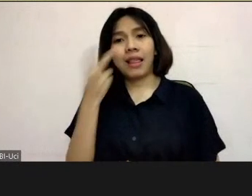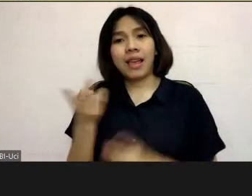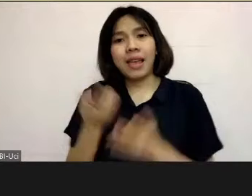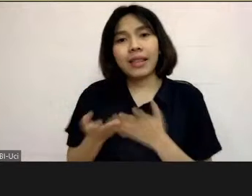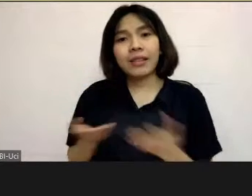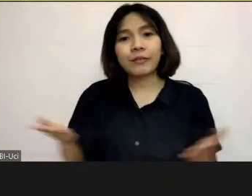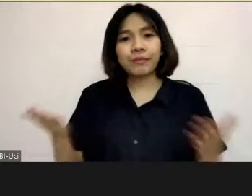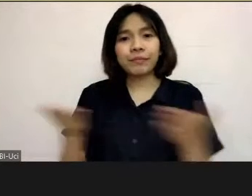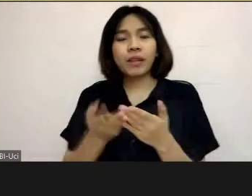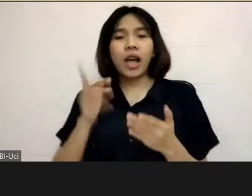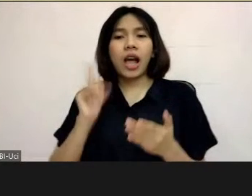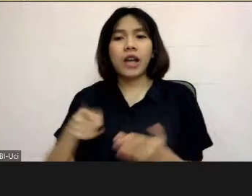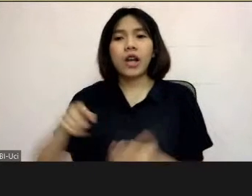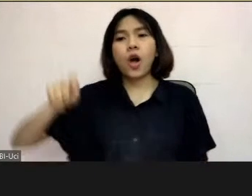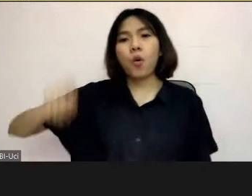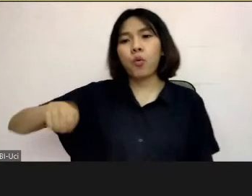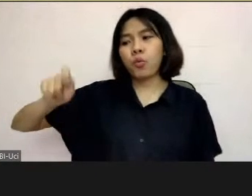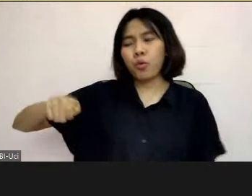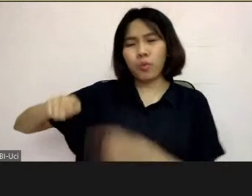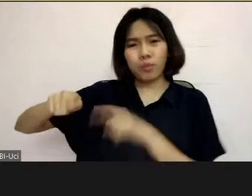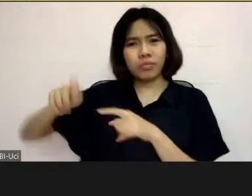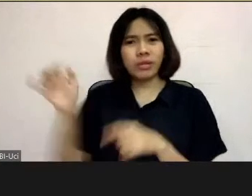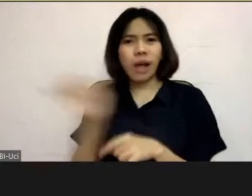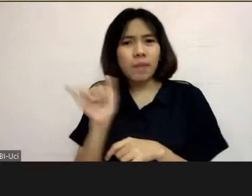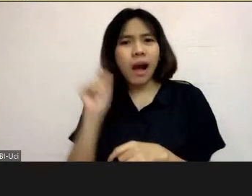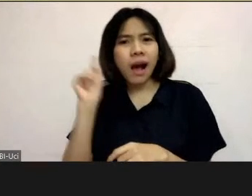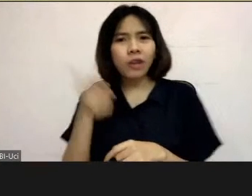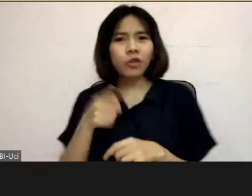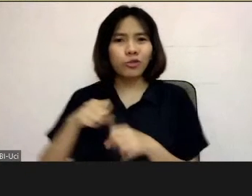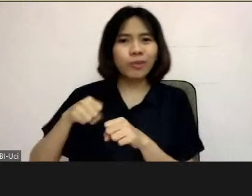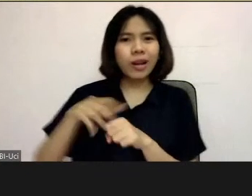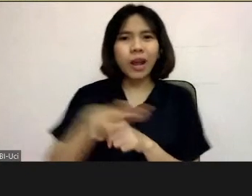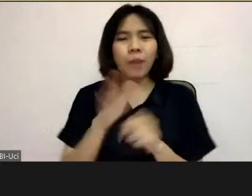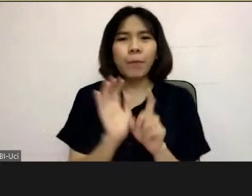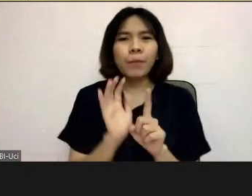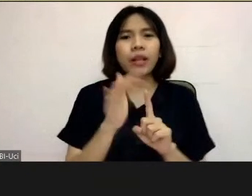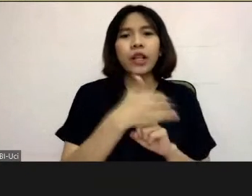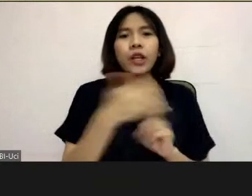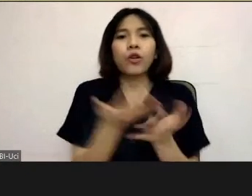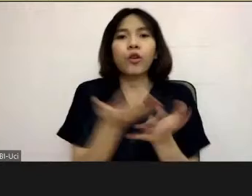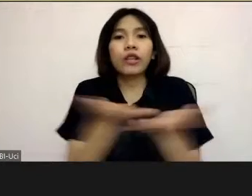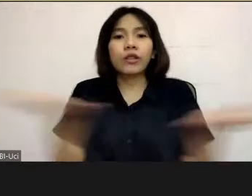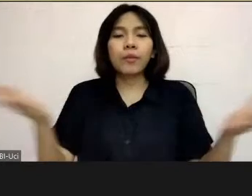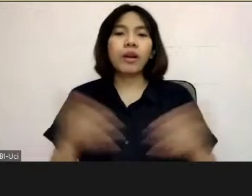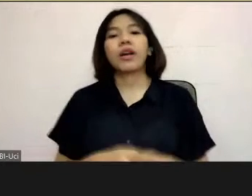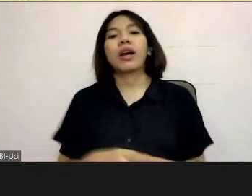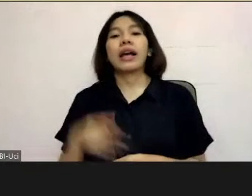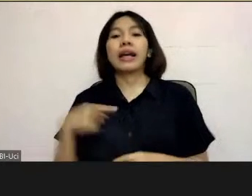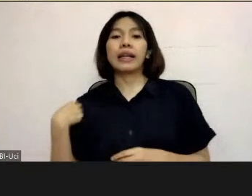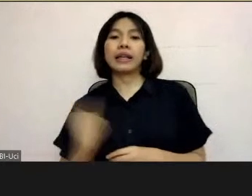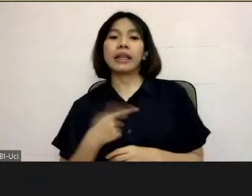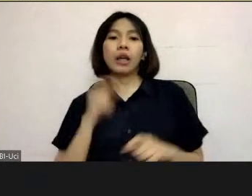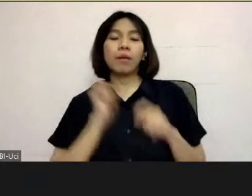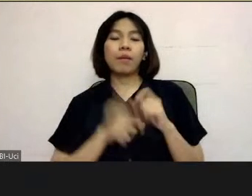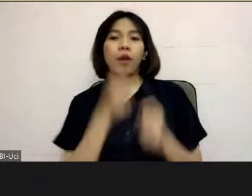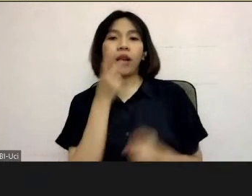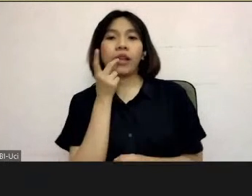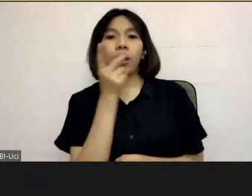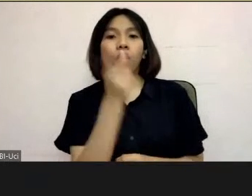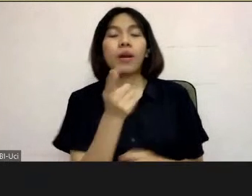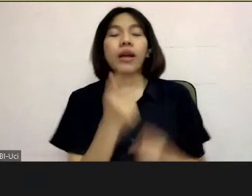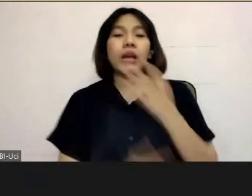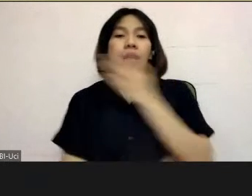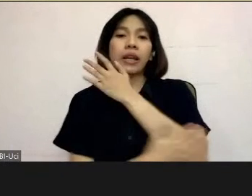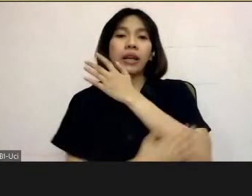That's why our call to action, our recommendation is that states should create and maintain a safe and